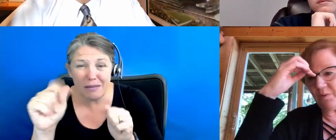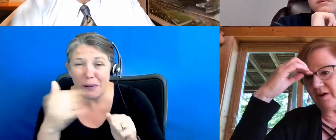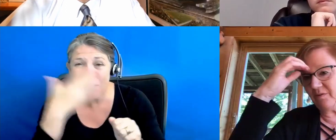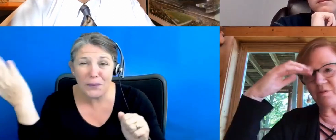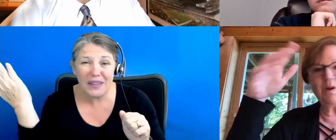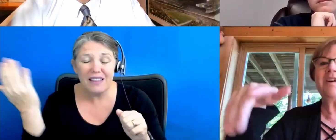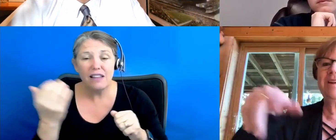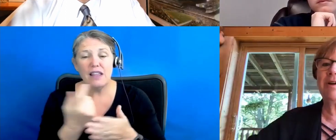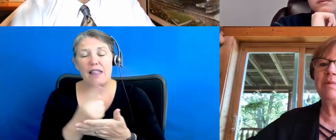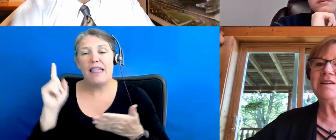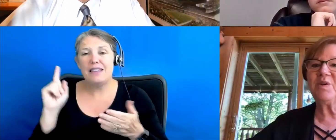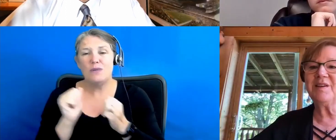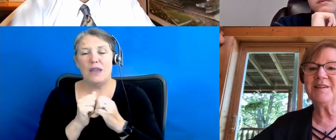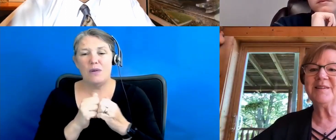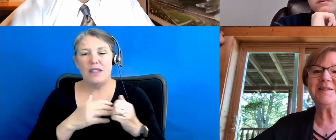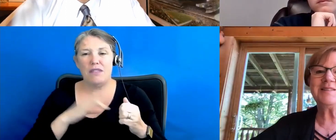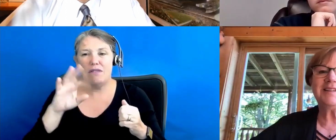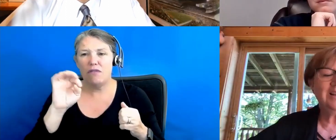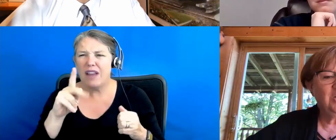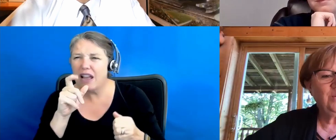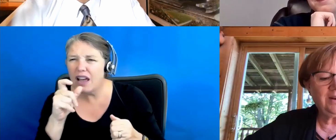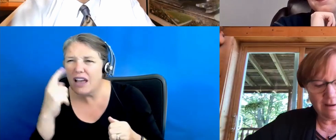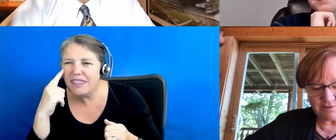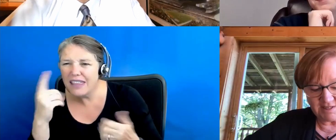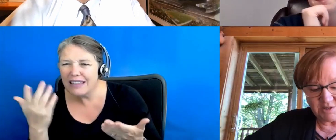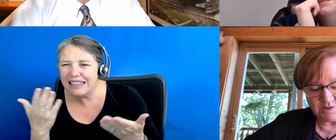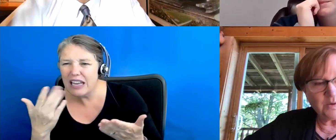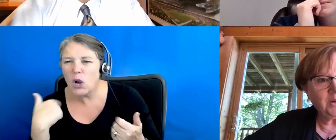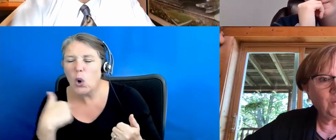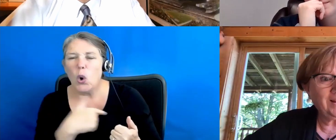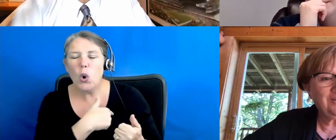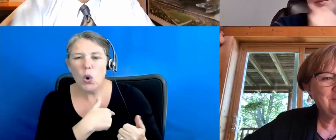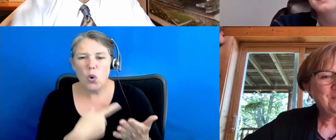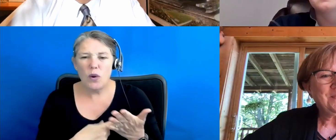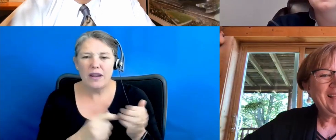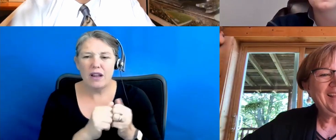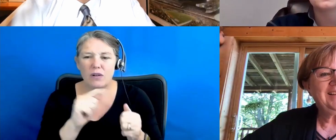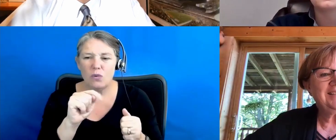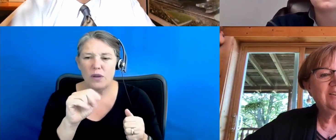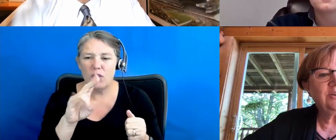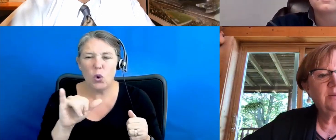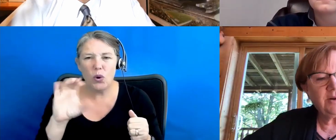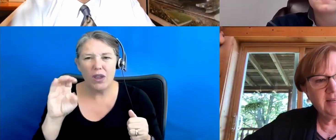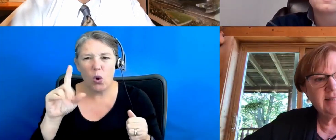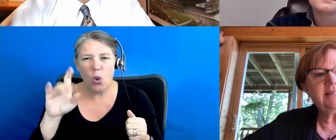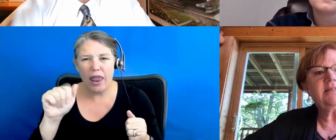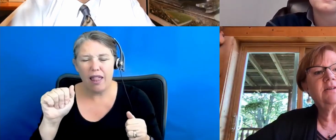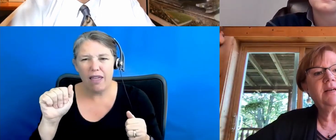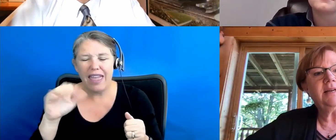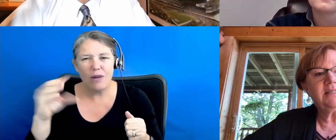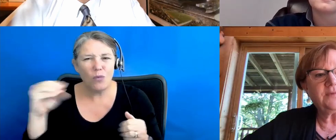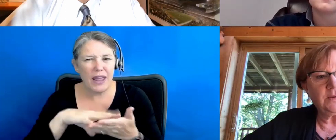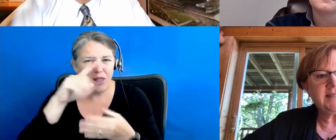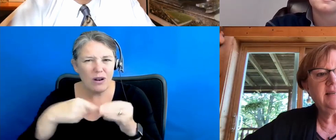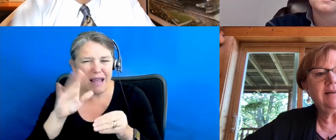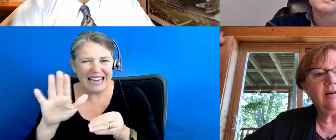last week with my colleague Fred Maas, who I think is on here still, we had a conversation with Tony Coelho and learned about his center